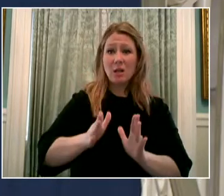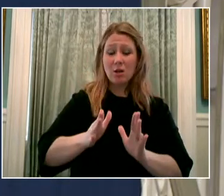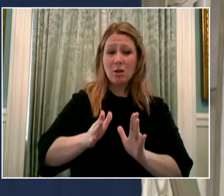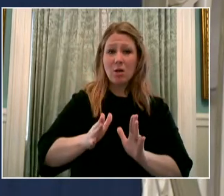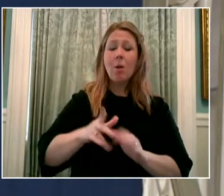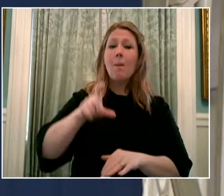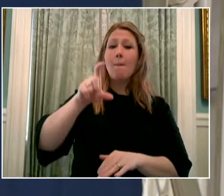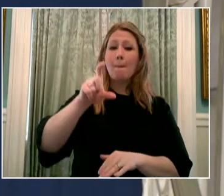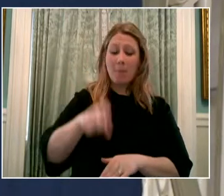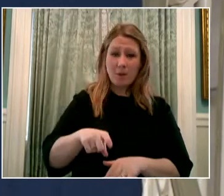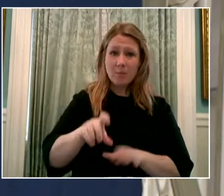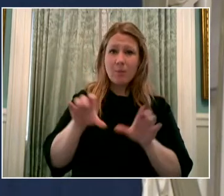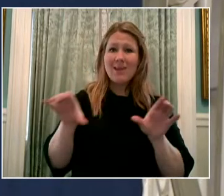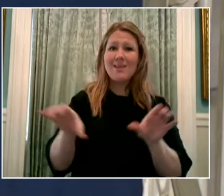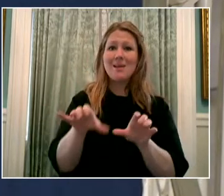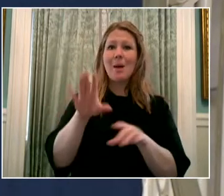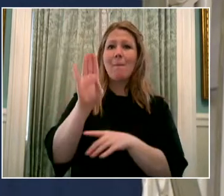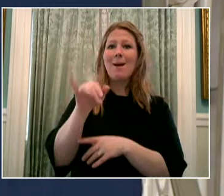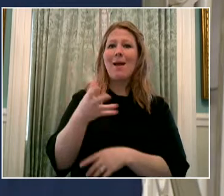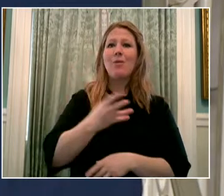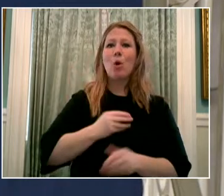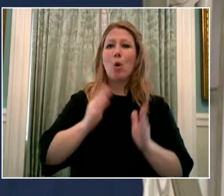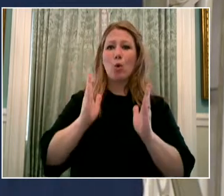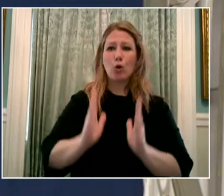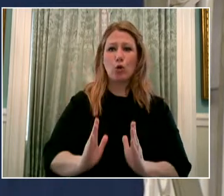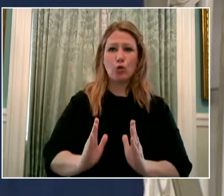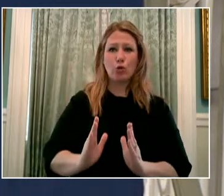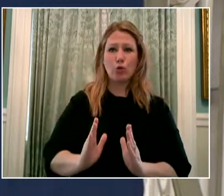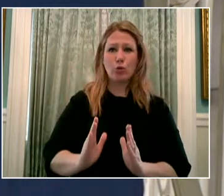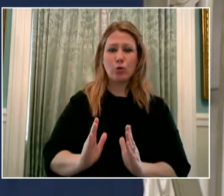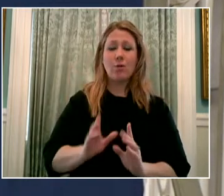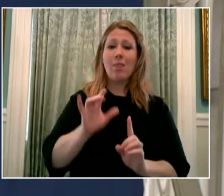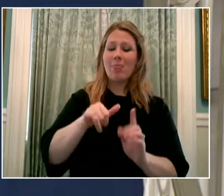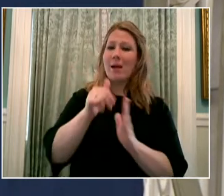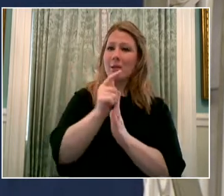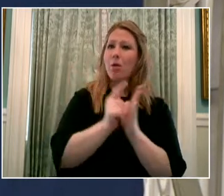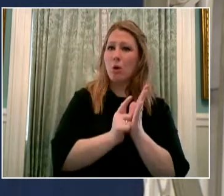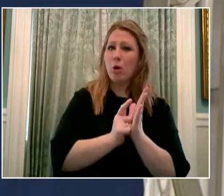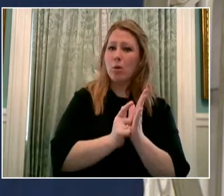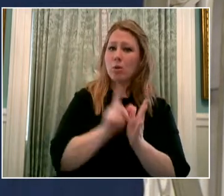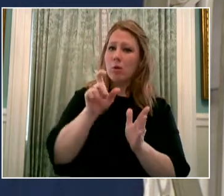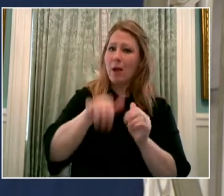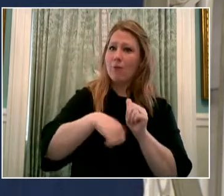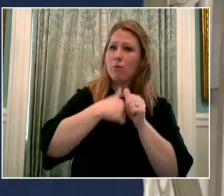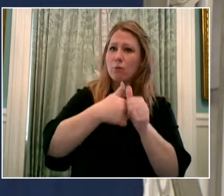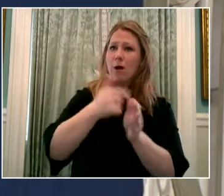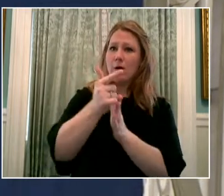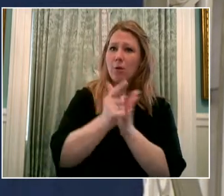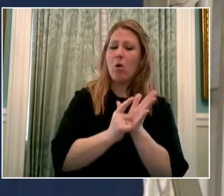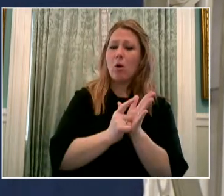property. It's the law. They got to abide by that law. And there's an investigation into exactly what happened